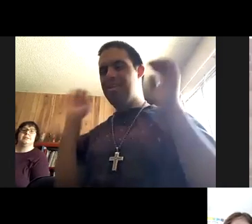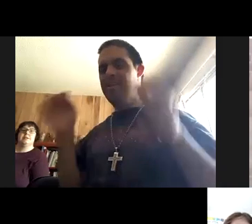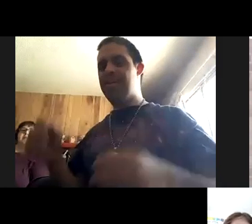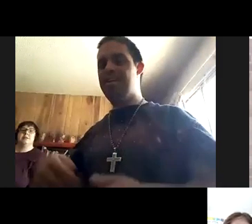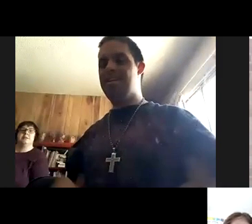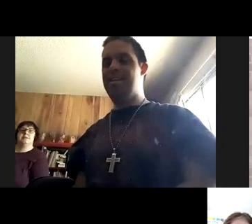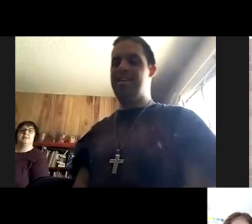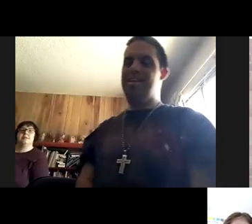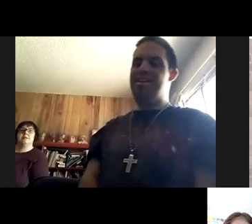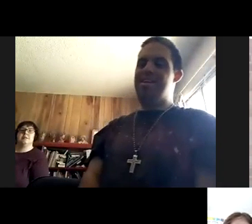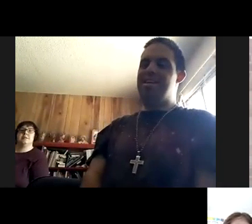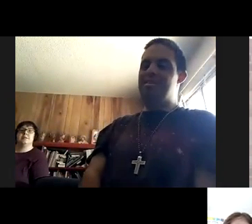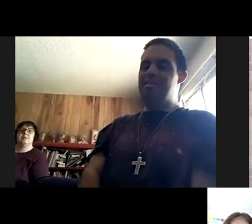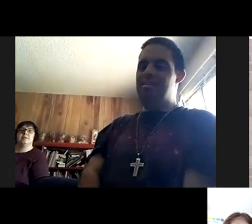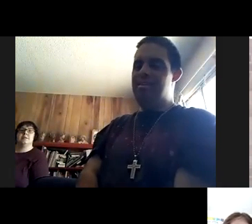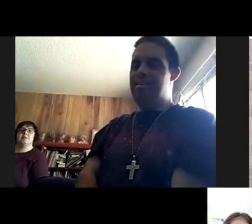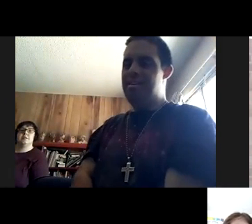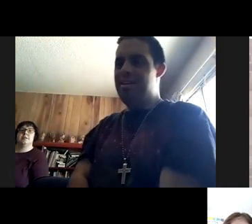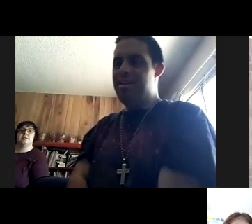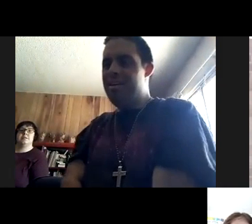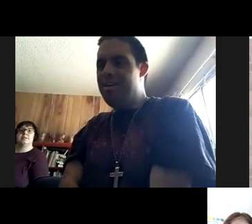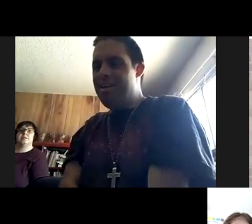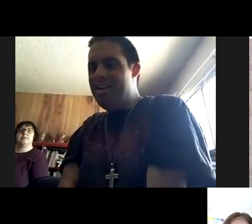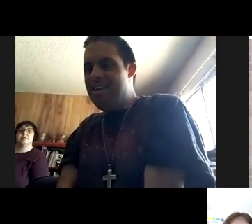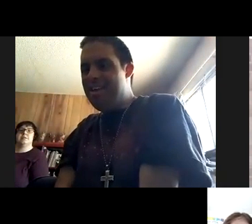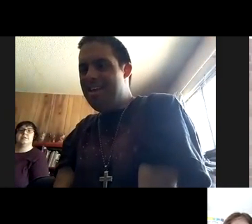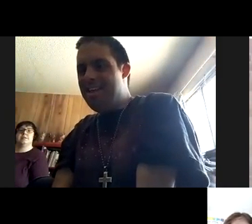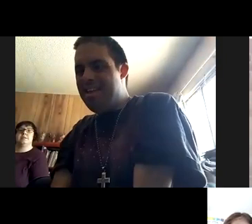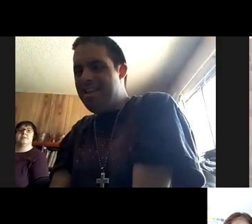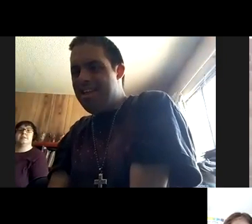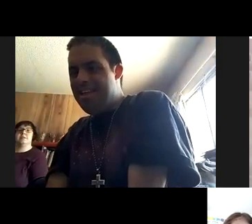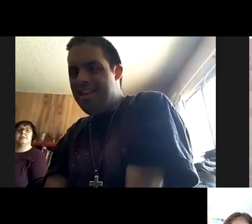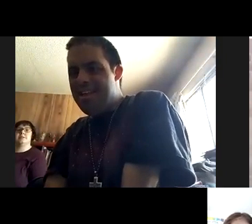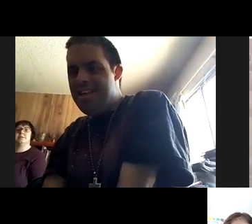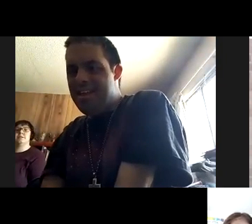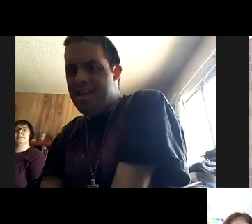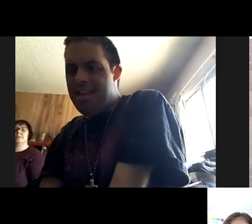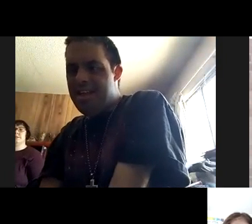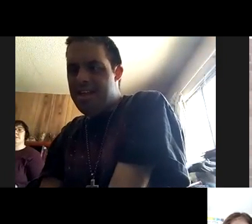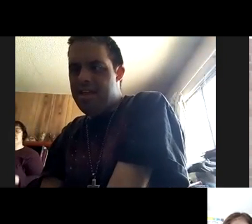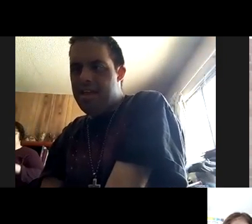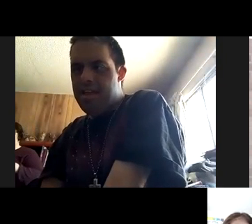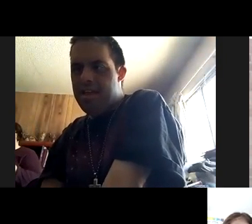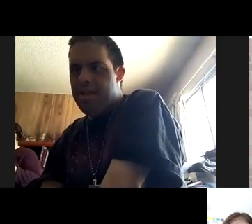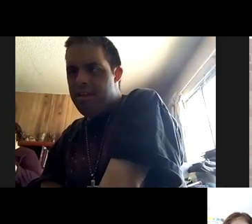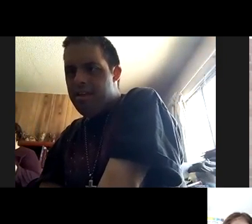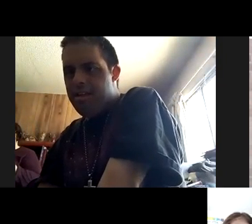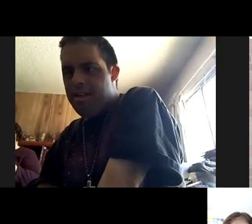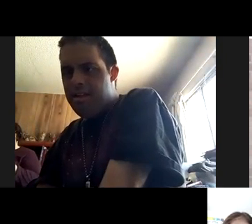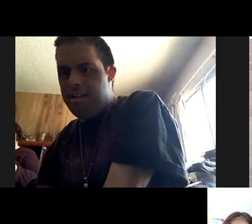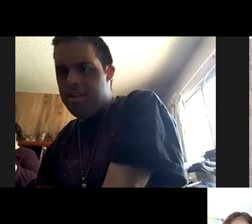What? He said you're welcome? Yeah. The different people got different people every